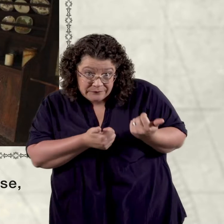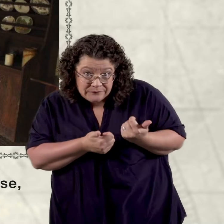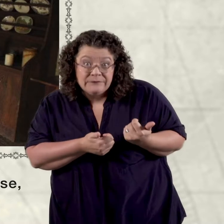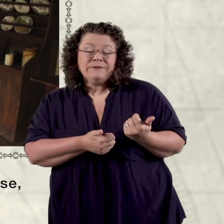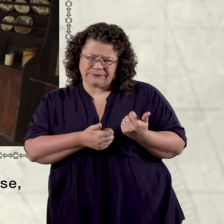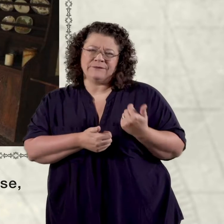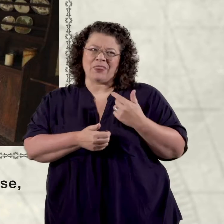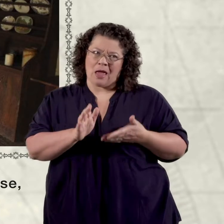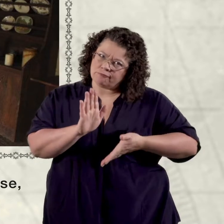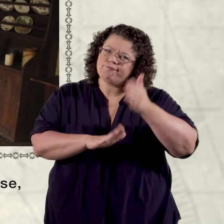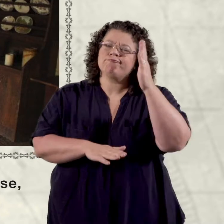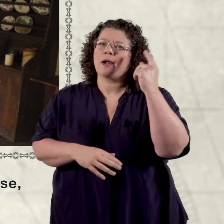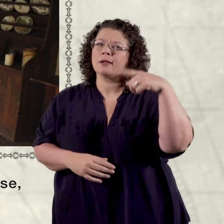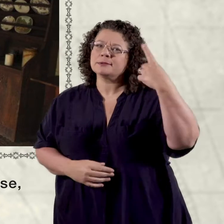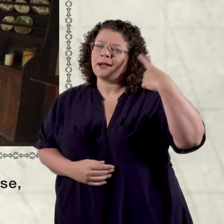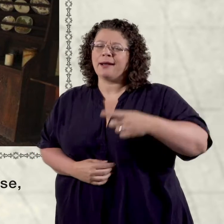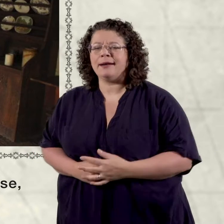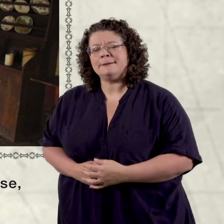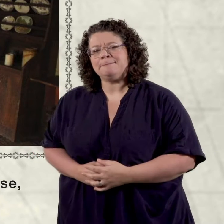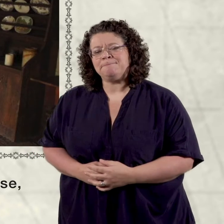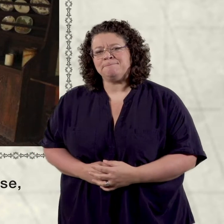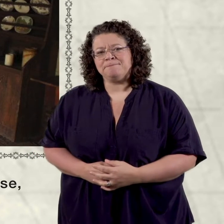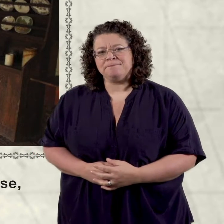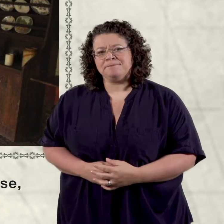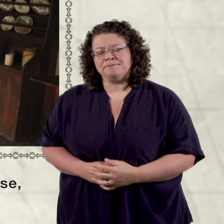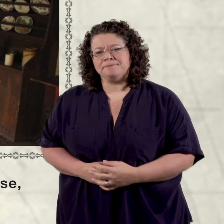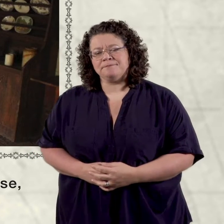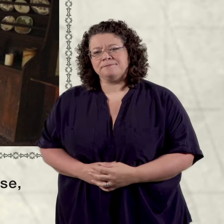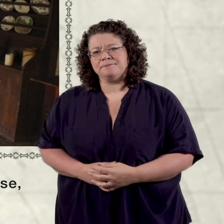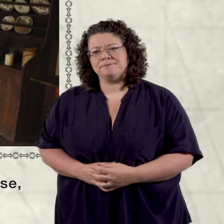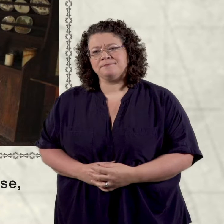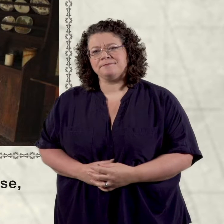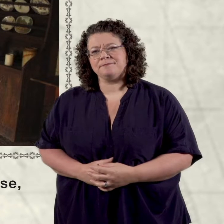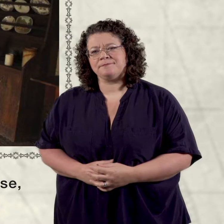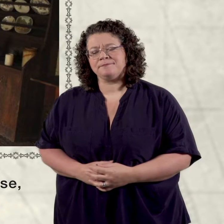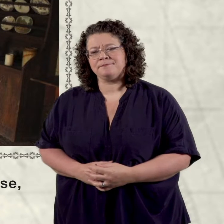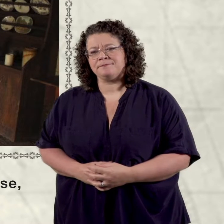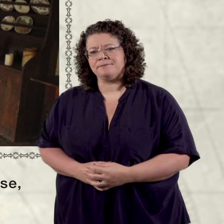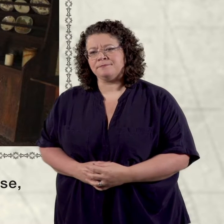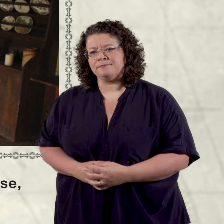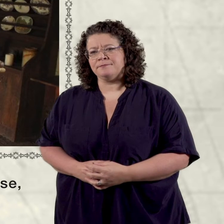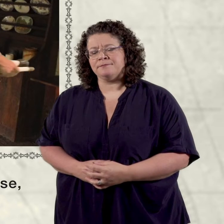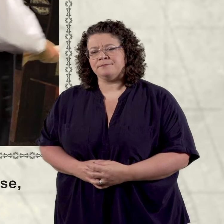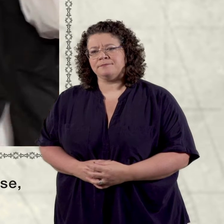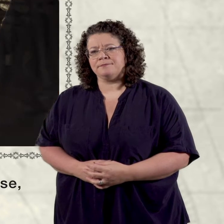Had a word with my wife first, of course, and off I sped for London.